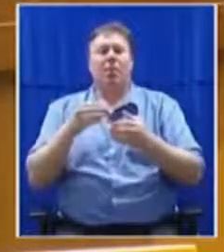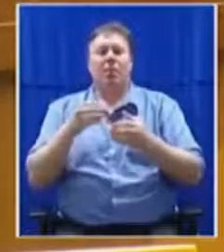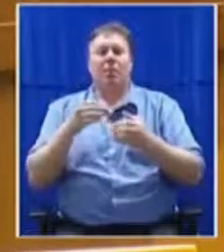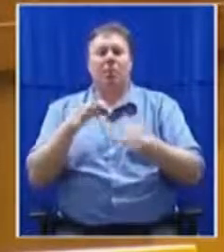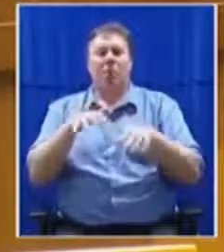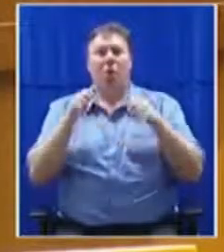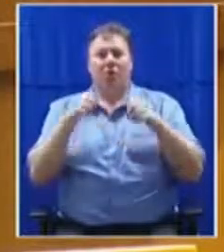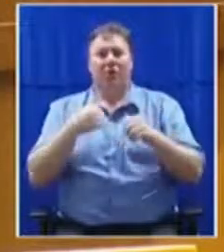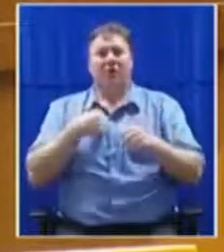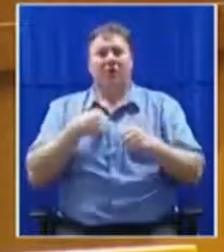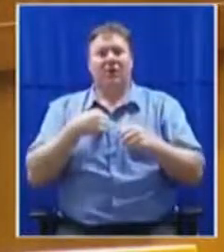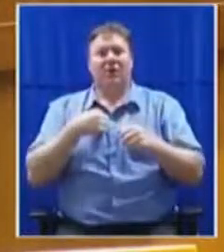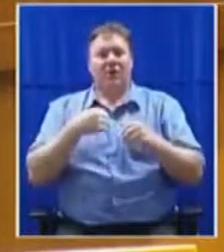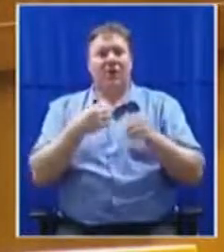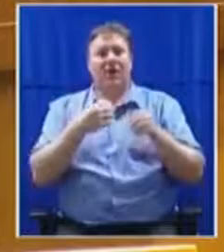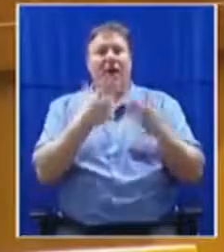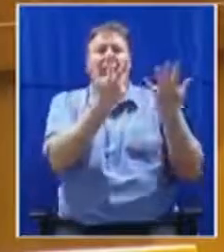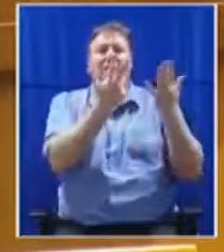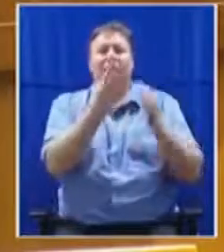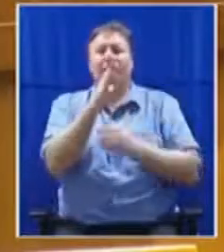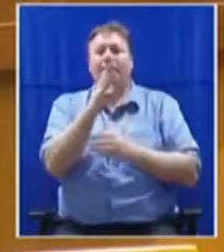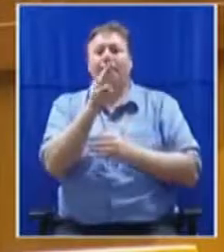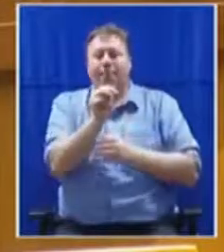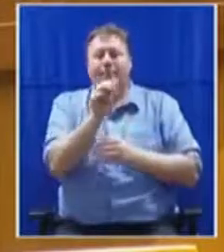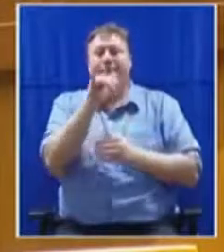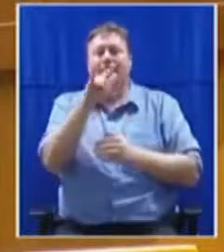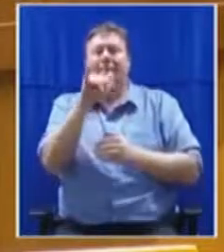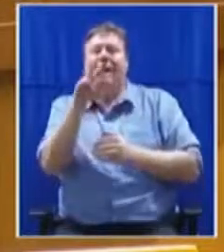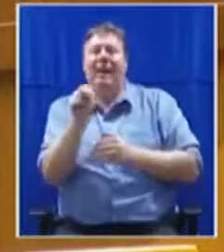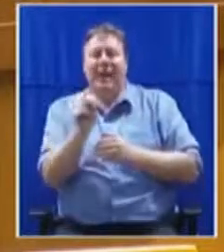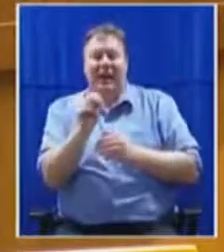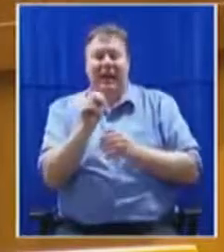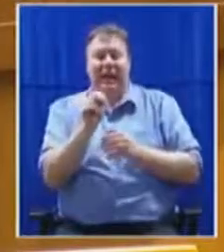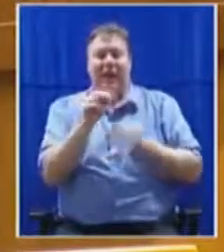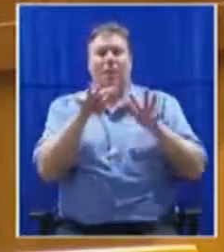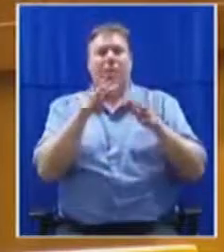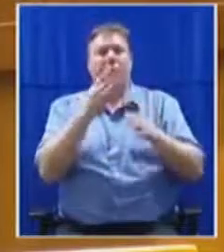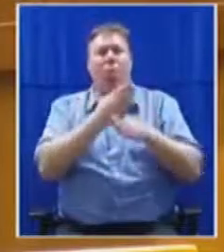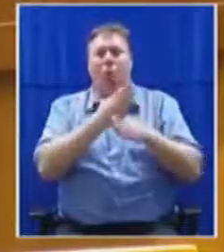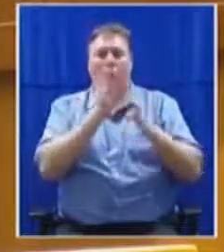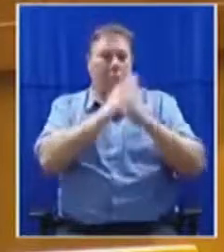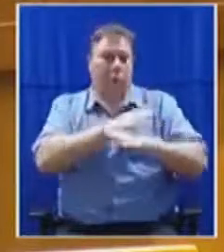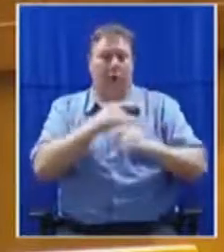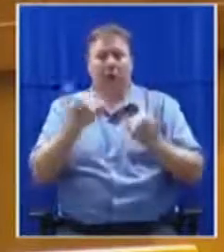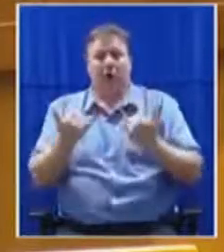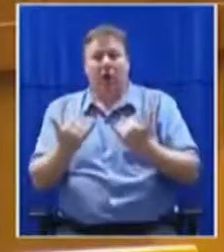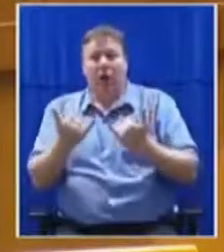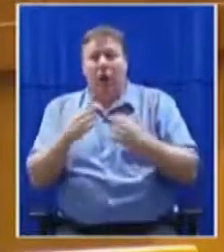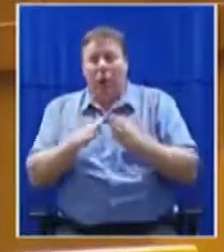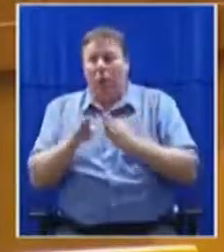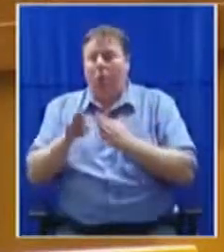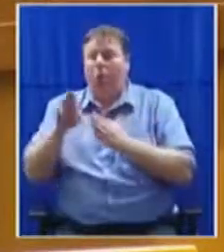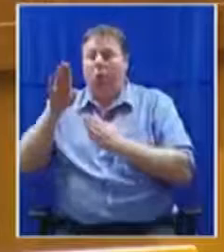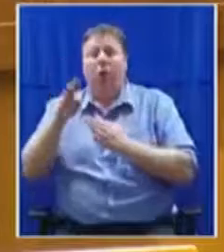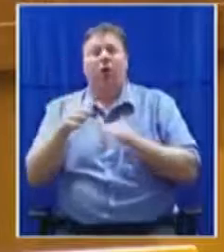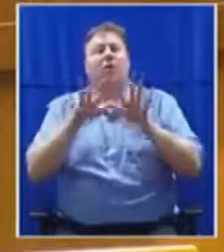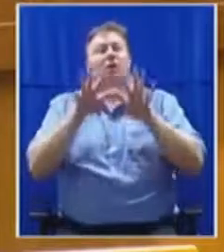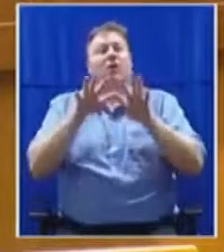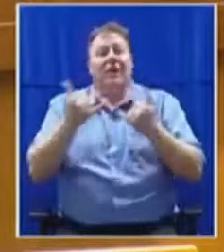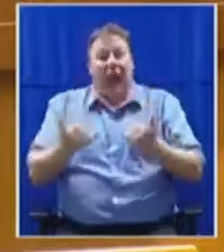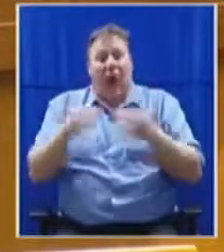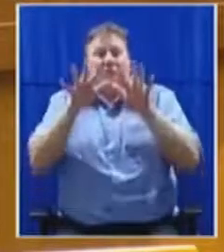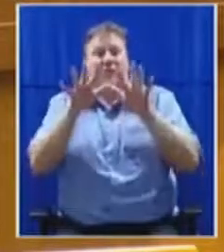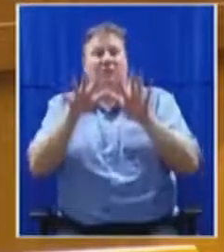million. Today, it is sitting at over 10 million and it is climbing to 11 to 12. We are going to keep going. We need to